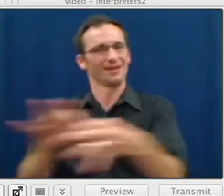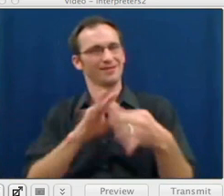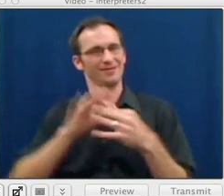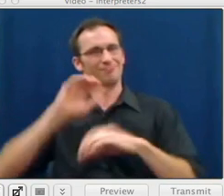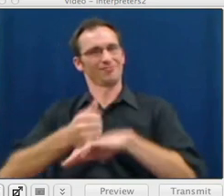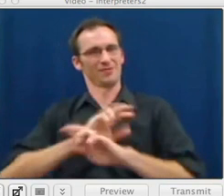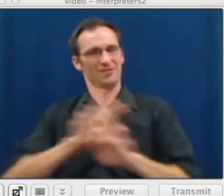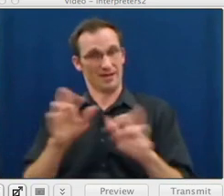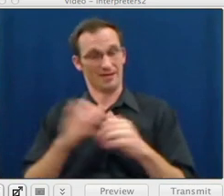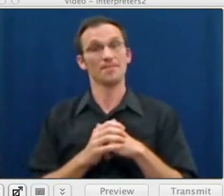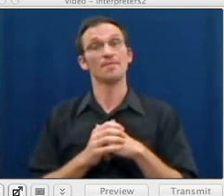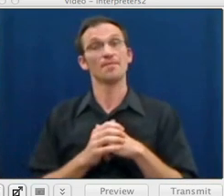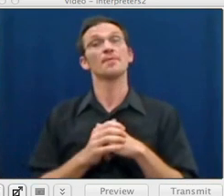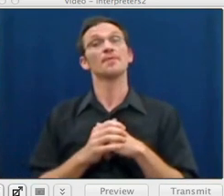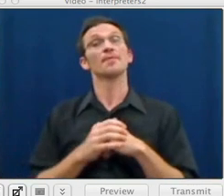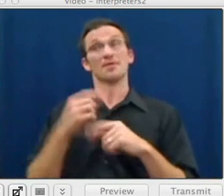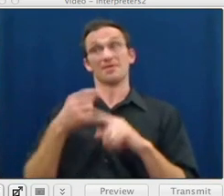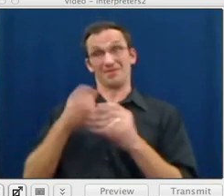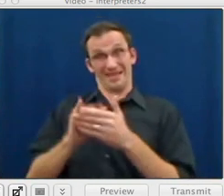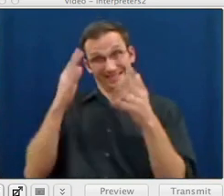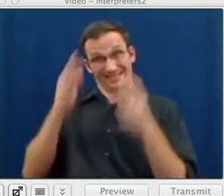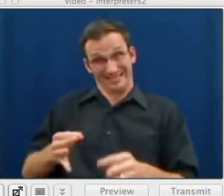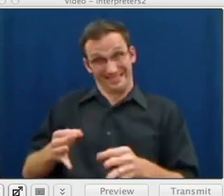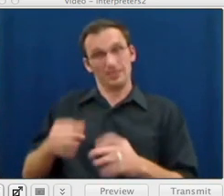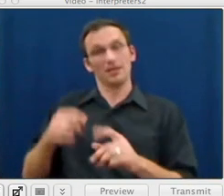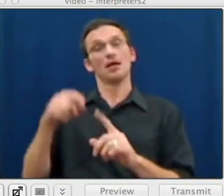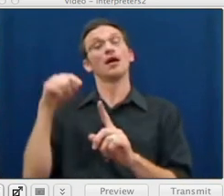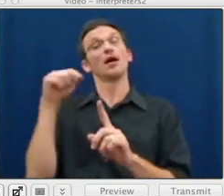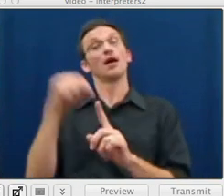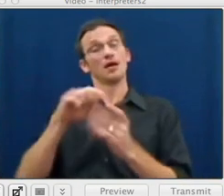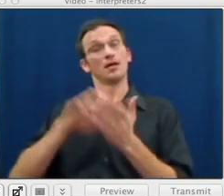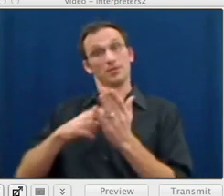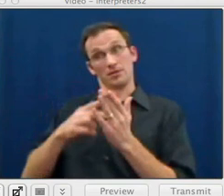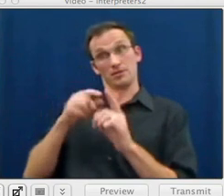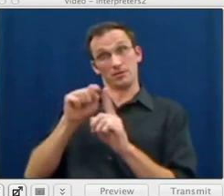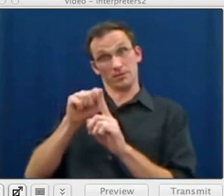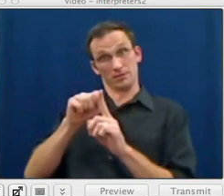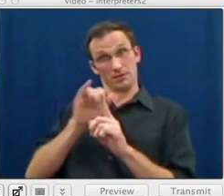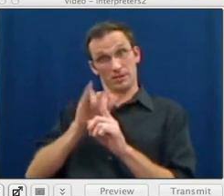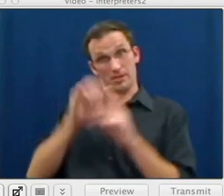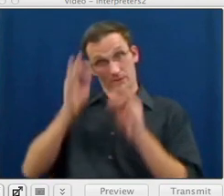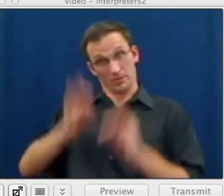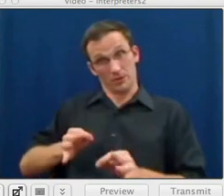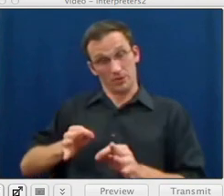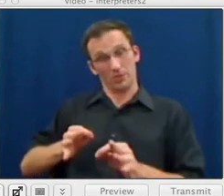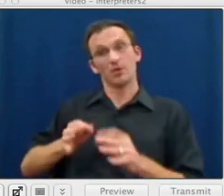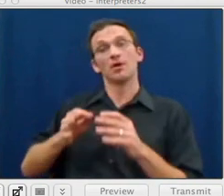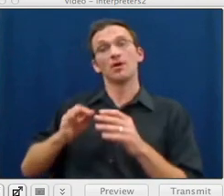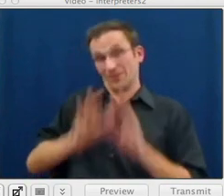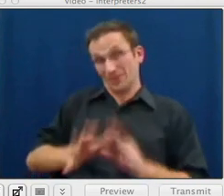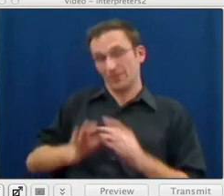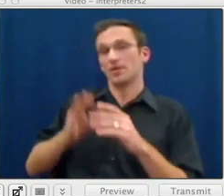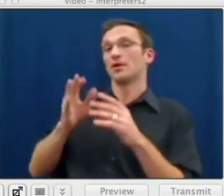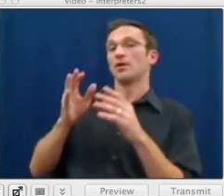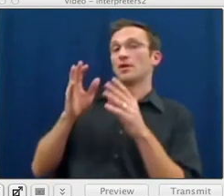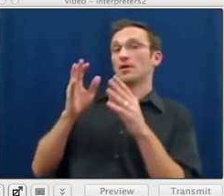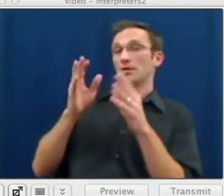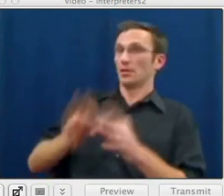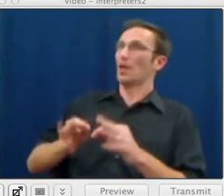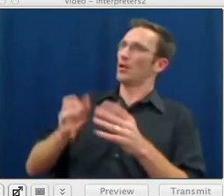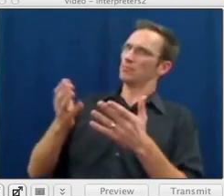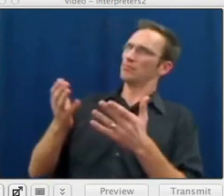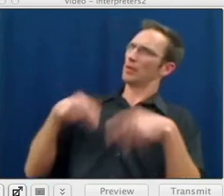As a result, this interpreter was valuing letting a deaf person say what she thinks this deaf person wants to